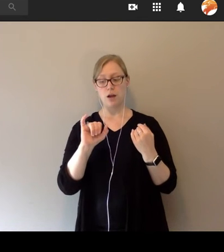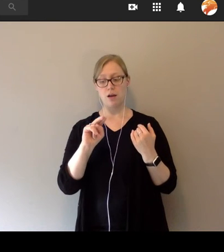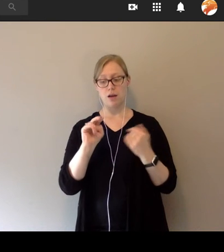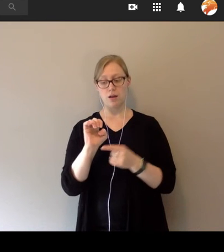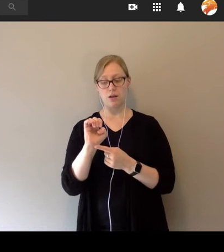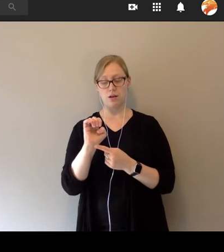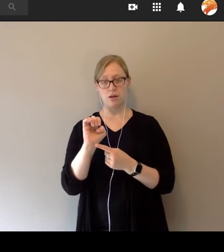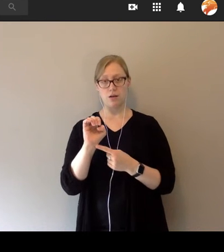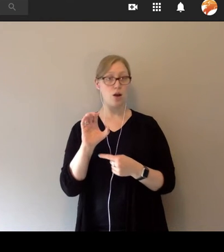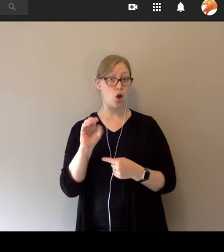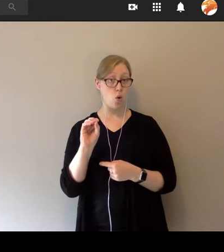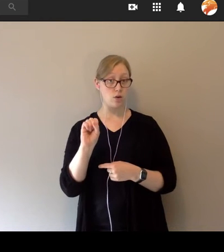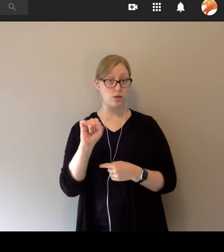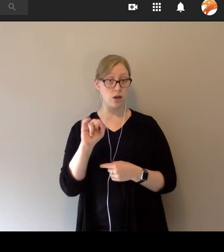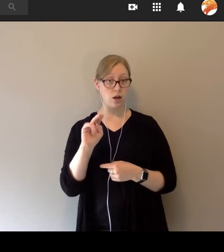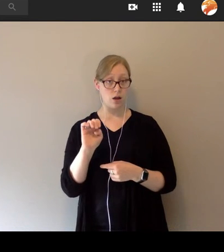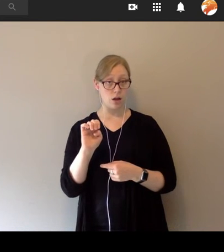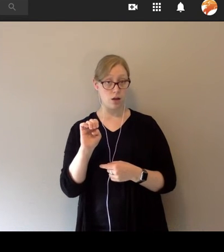theta,